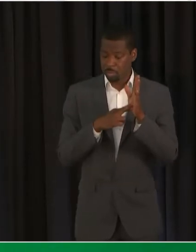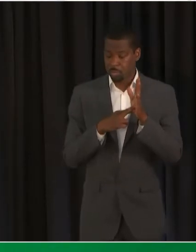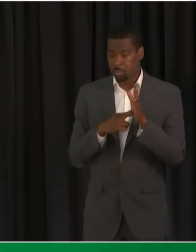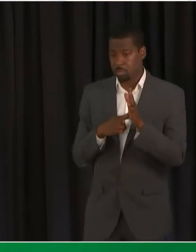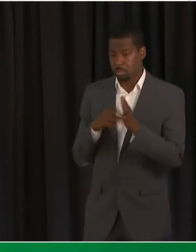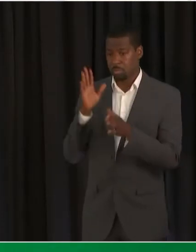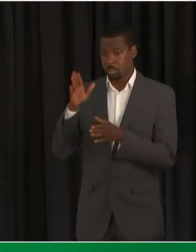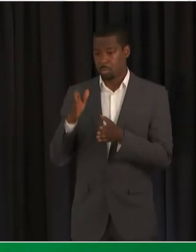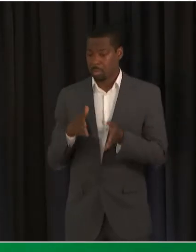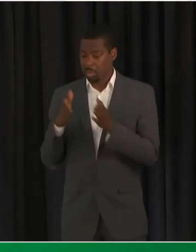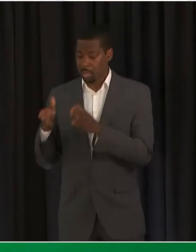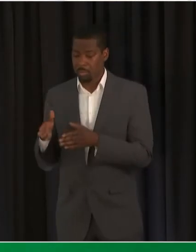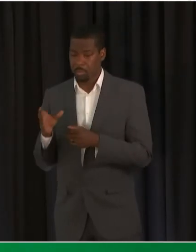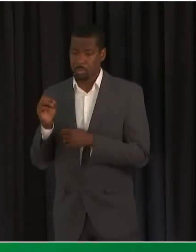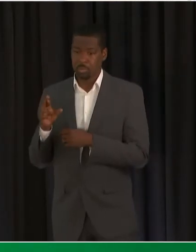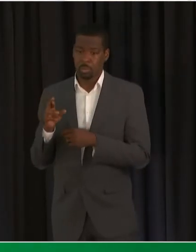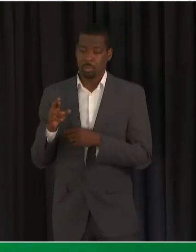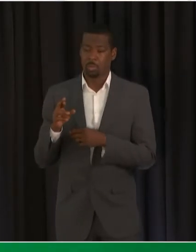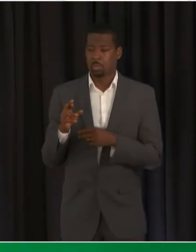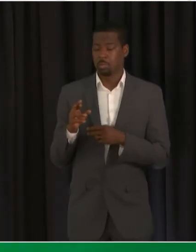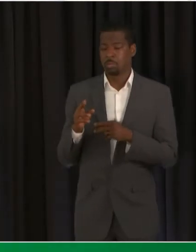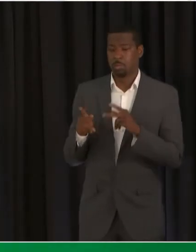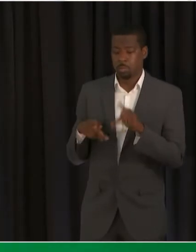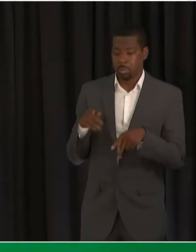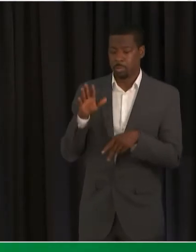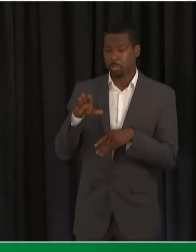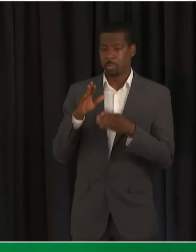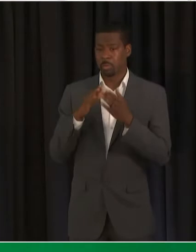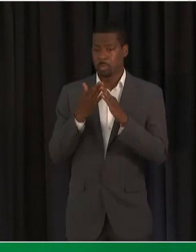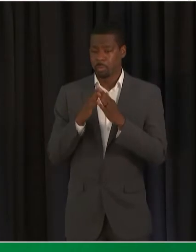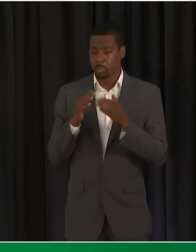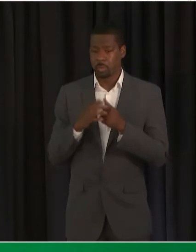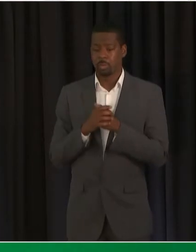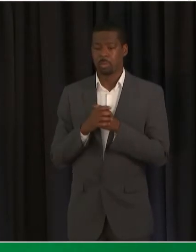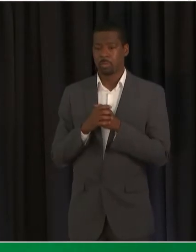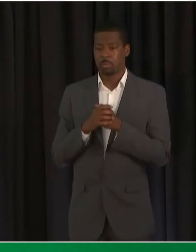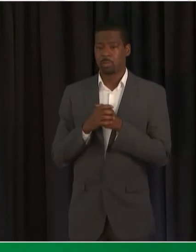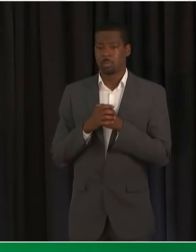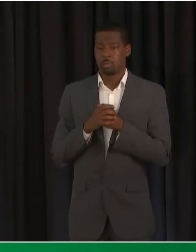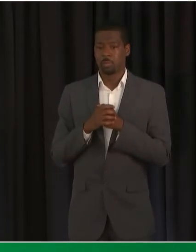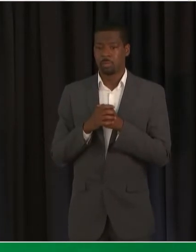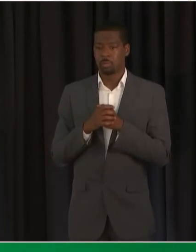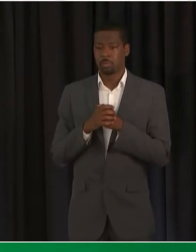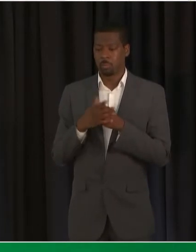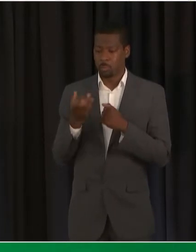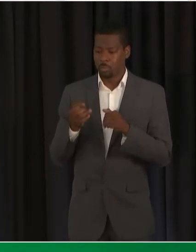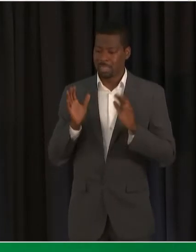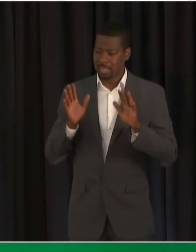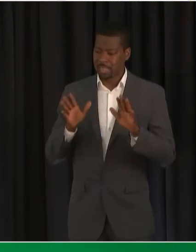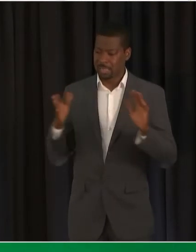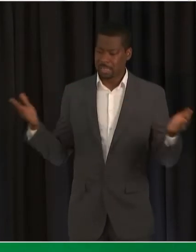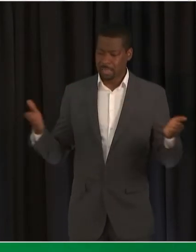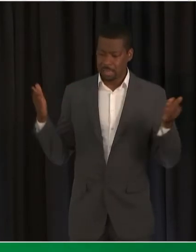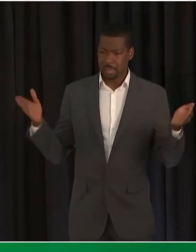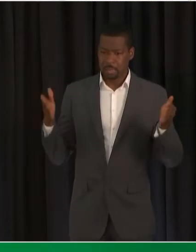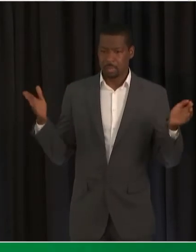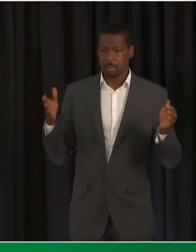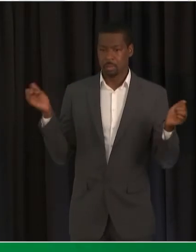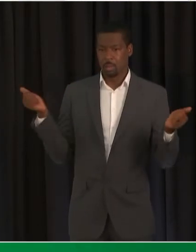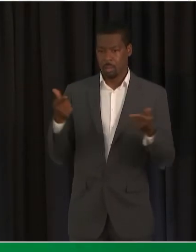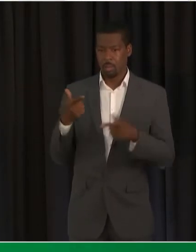neighbors or your residents in your communities. We're just making a push to get everyone